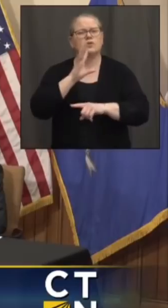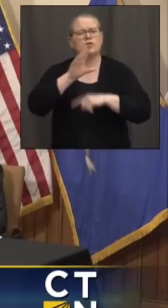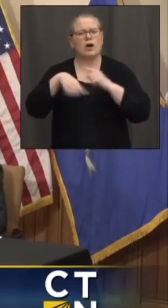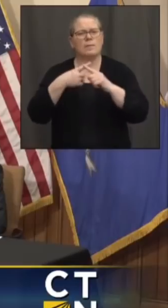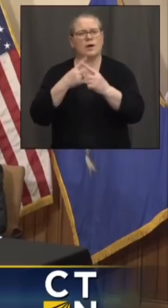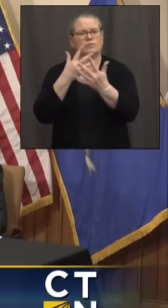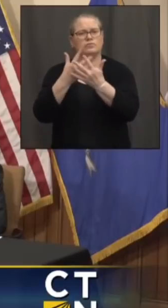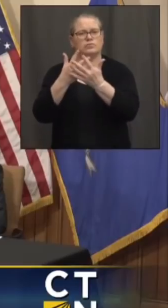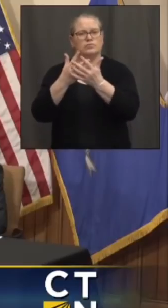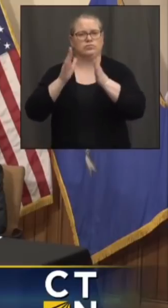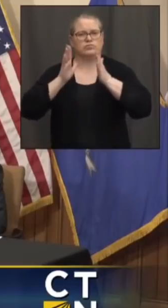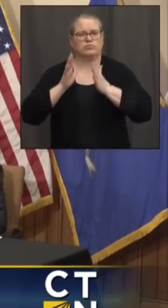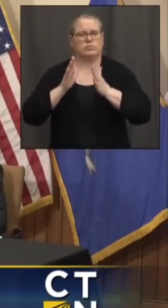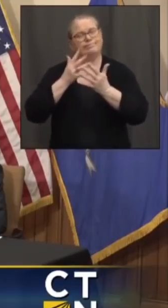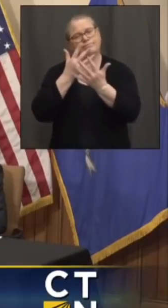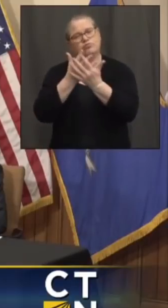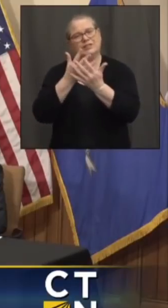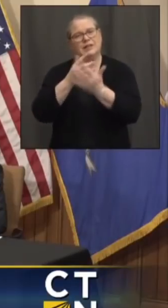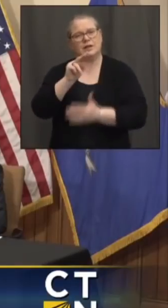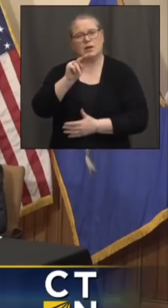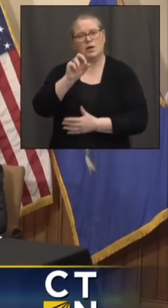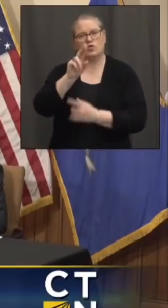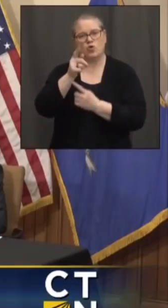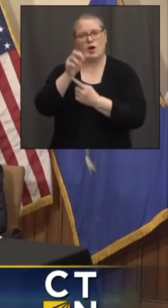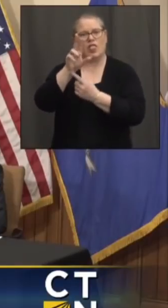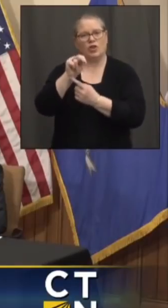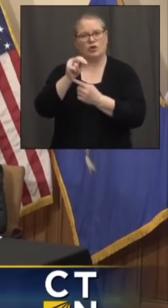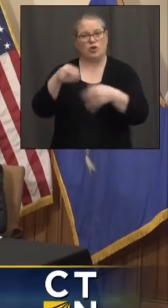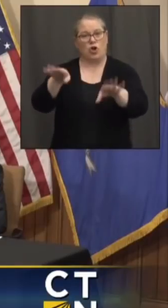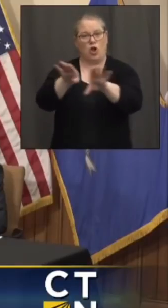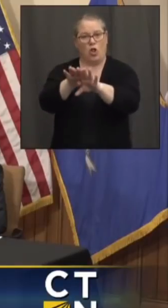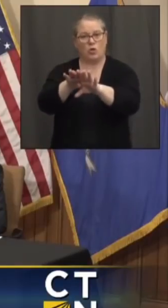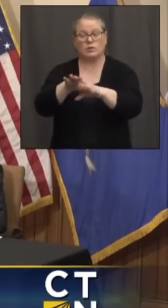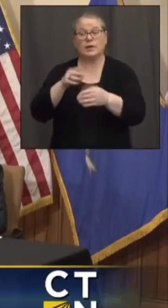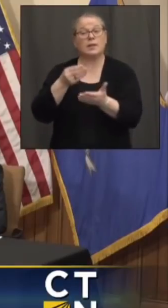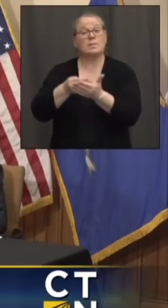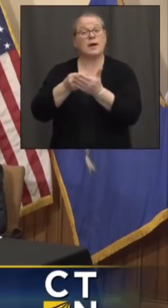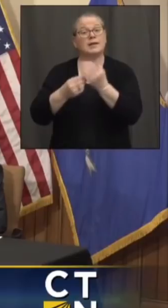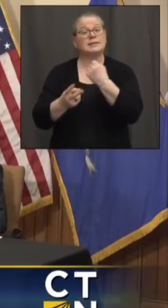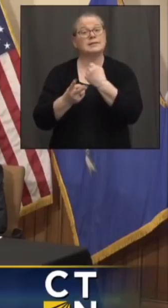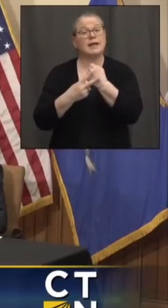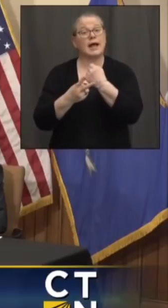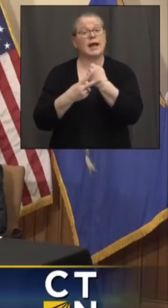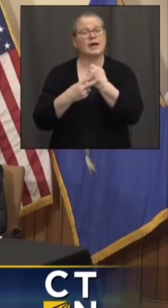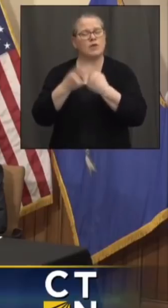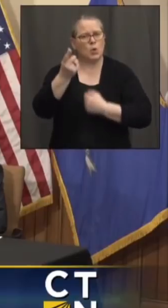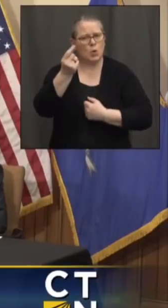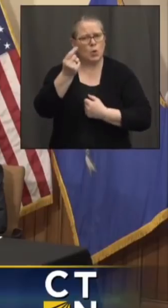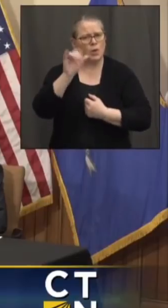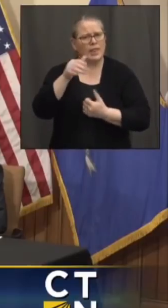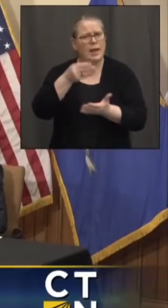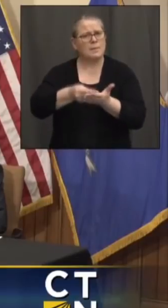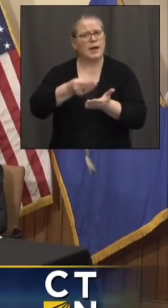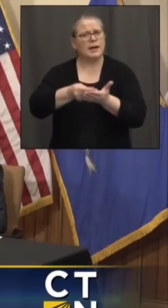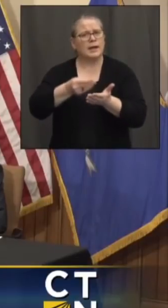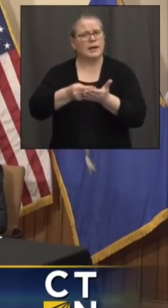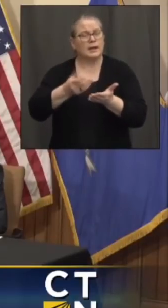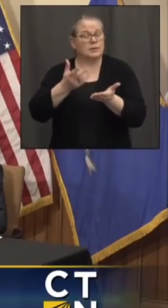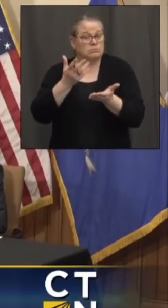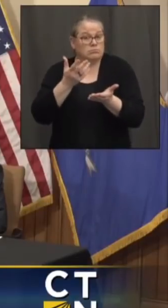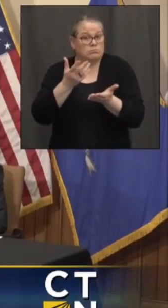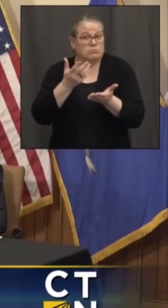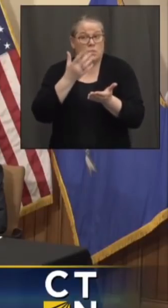there are the savings simply going to go to the bottom line, or are you going to reinvest any of that money